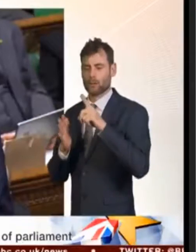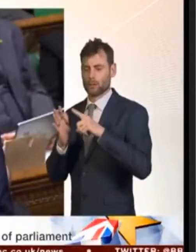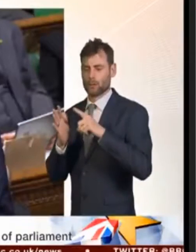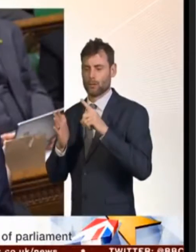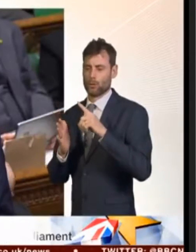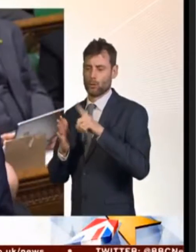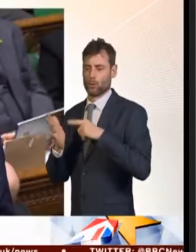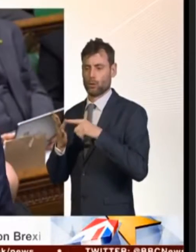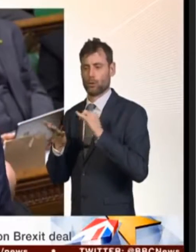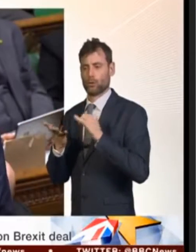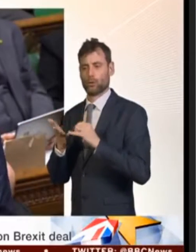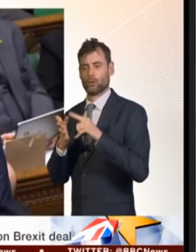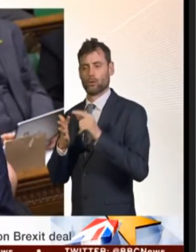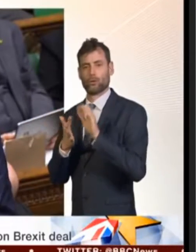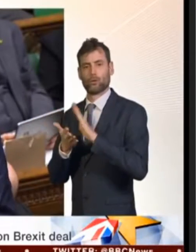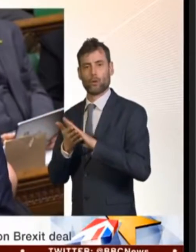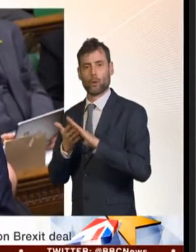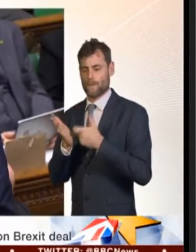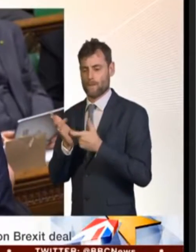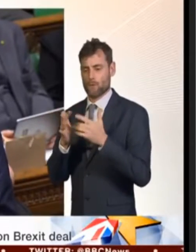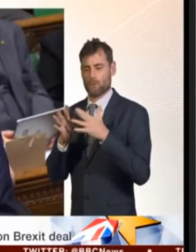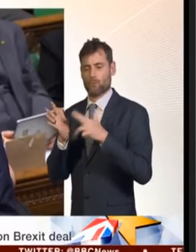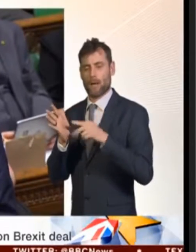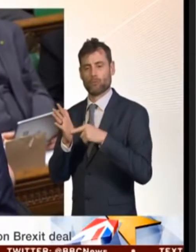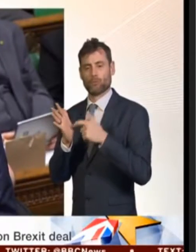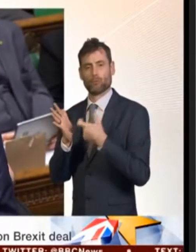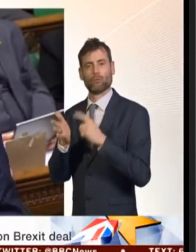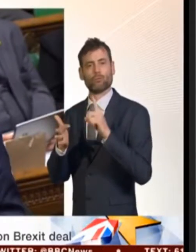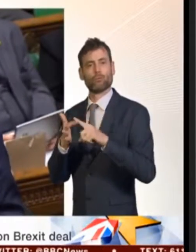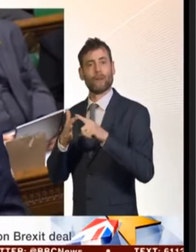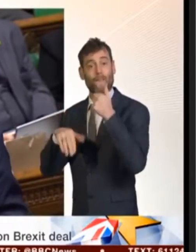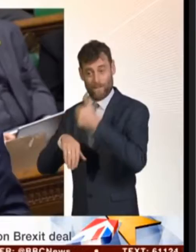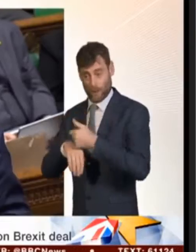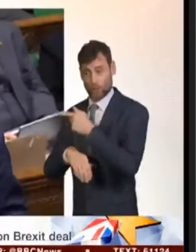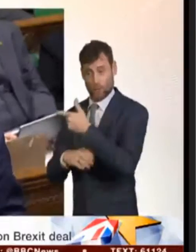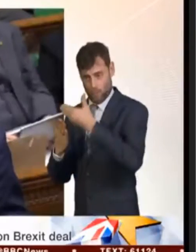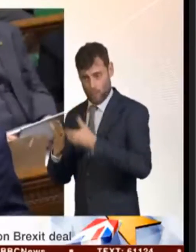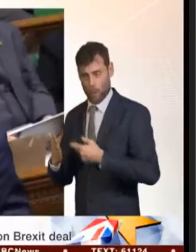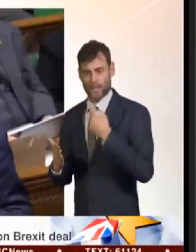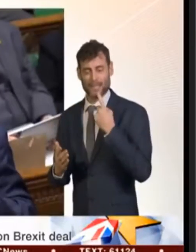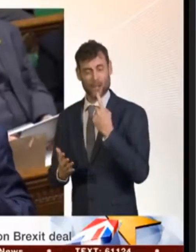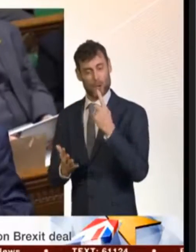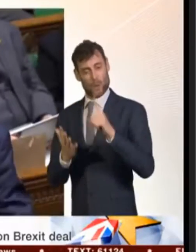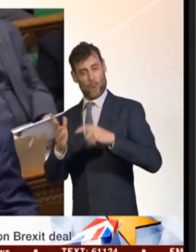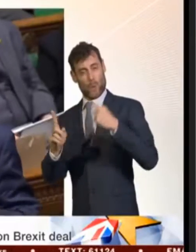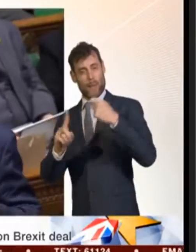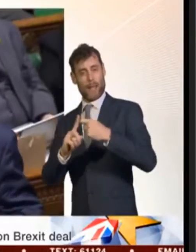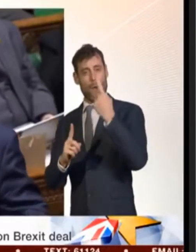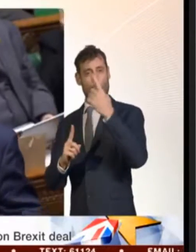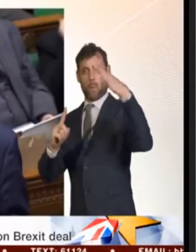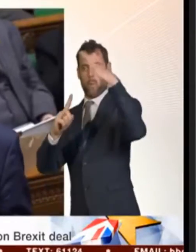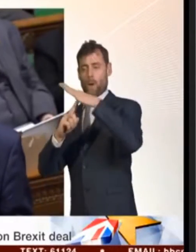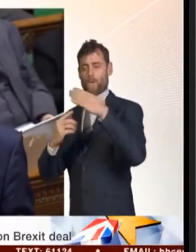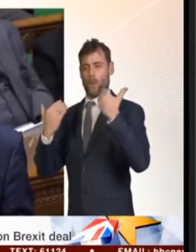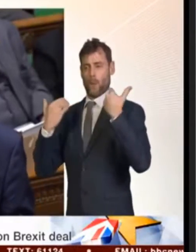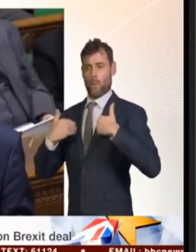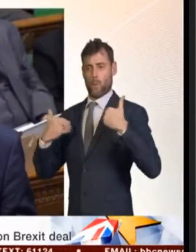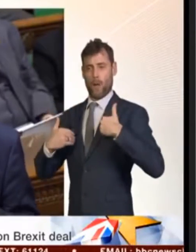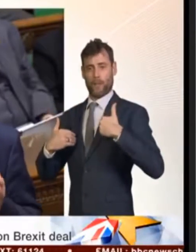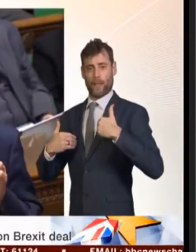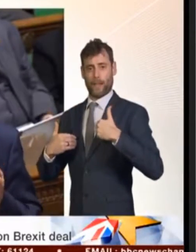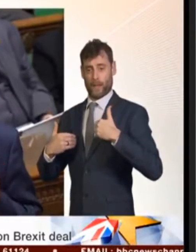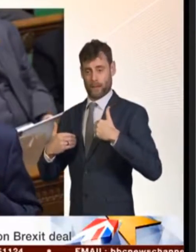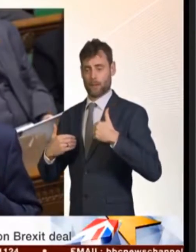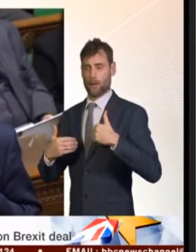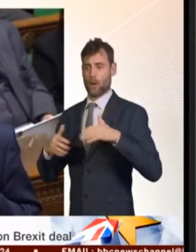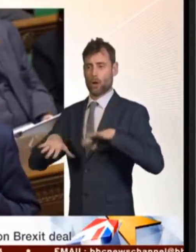highlighting the appalling poverty that exists in this, one of the wealthiest economies in the world. What's that got to do with the motion before us just now, Mr.